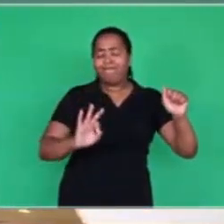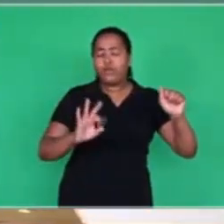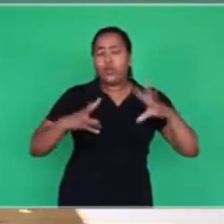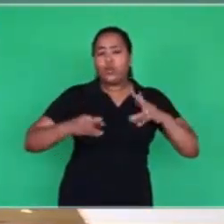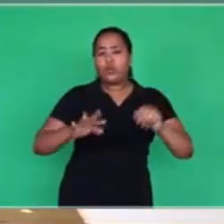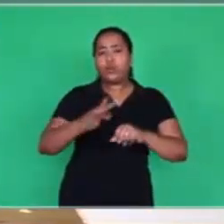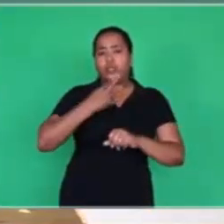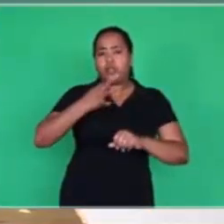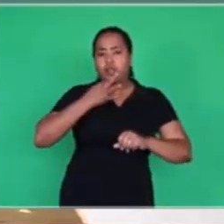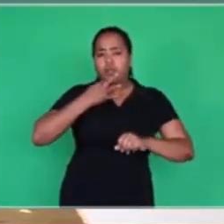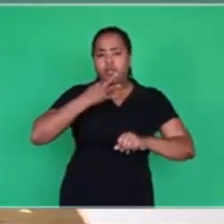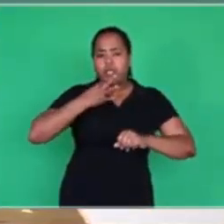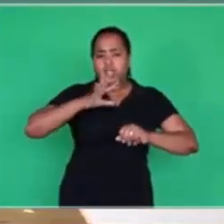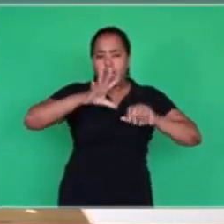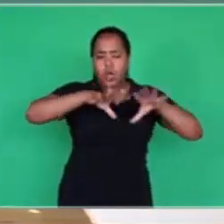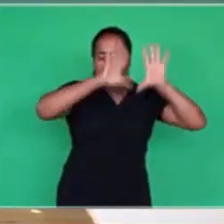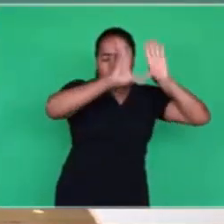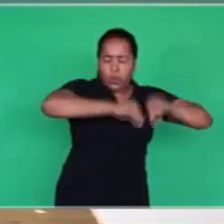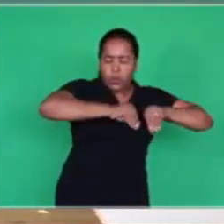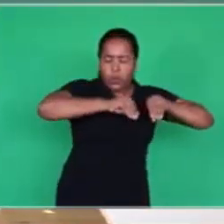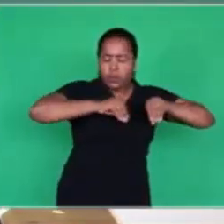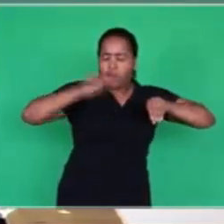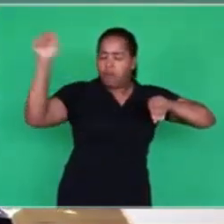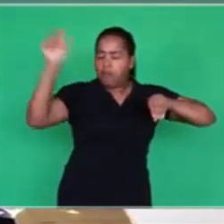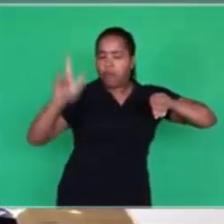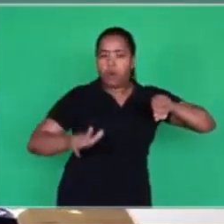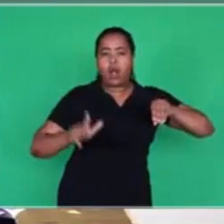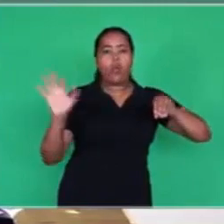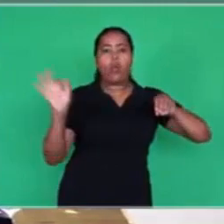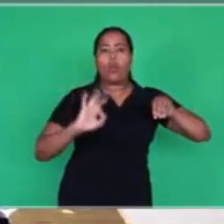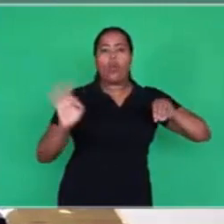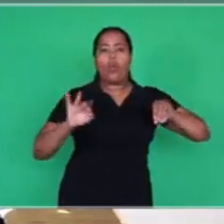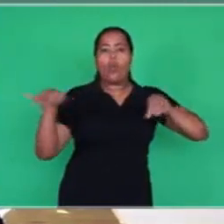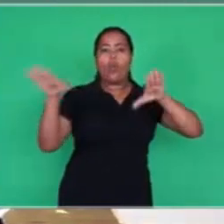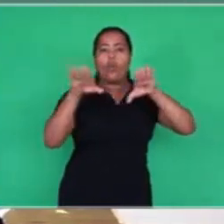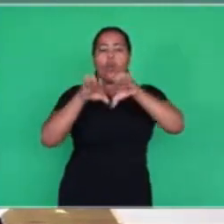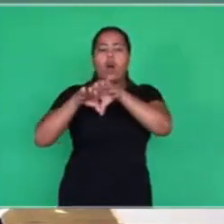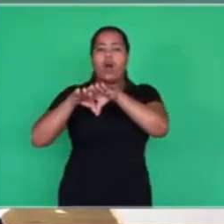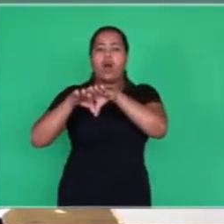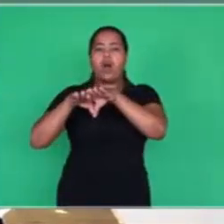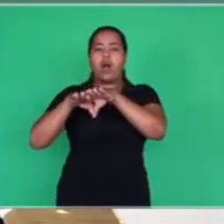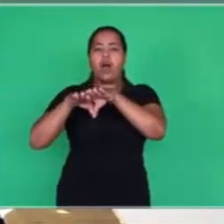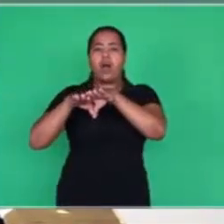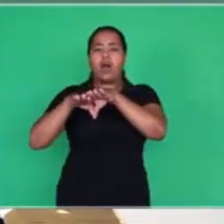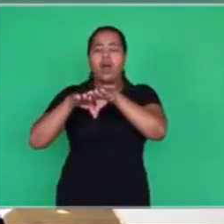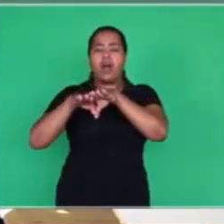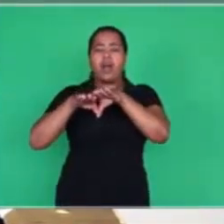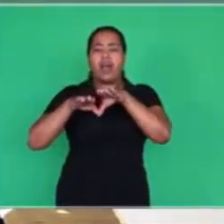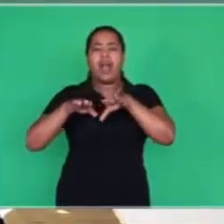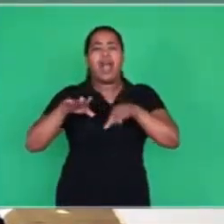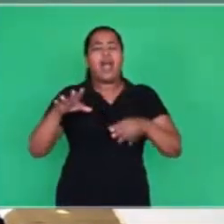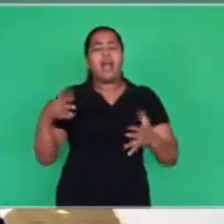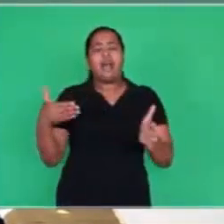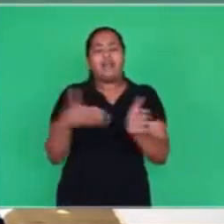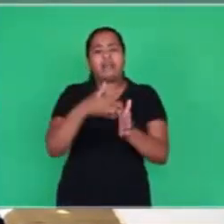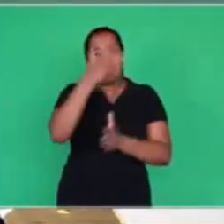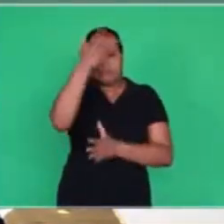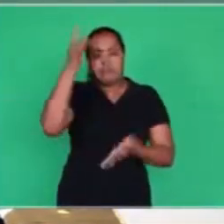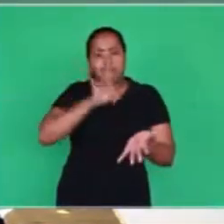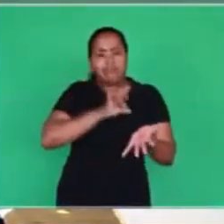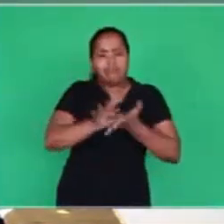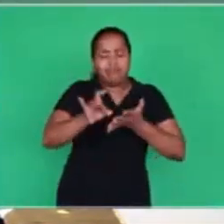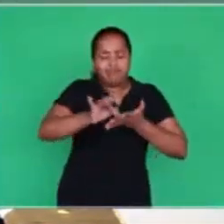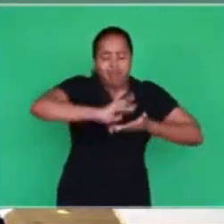says, and in that day his feet will stand on the Mount of Olives, which